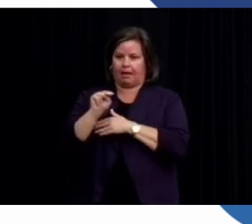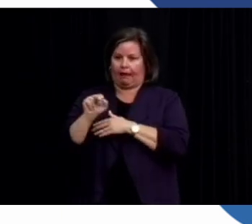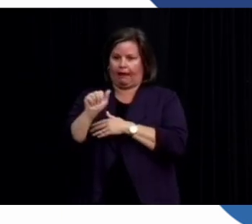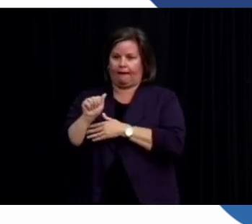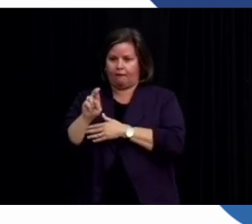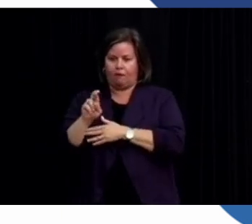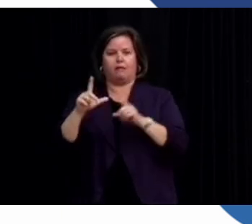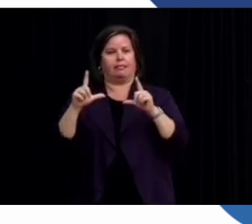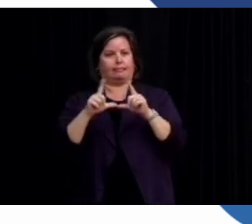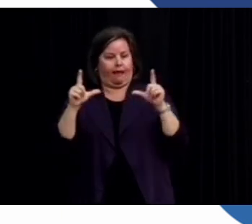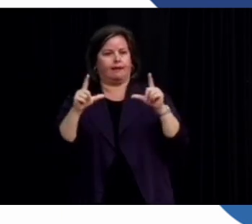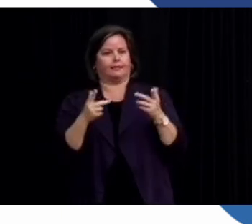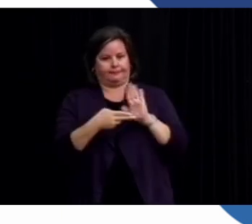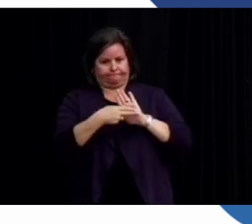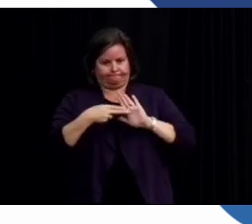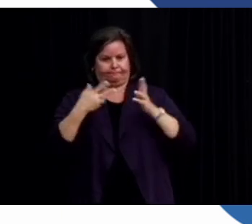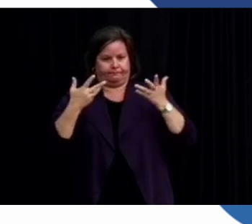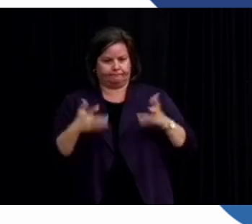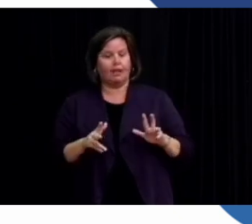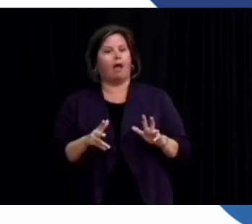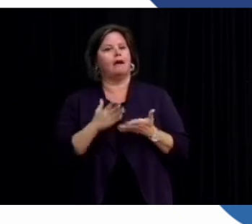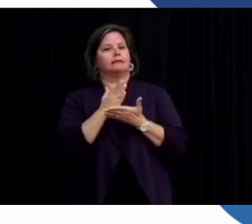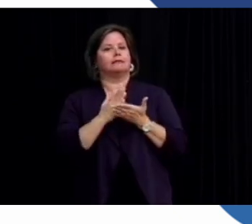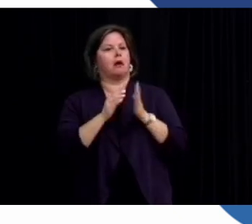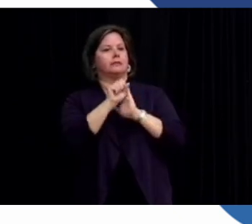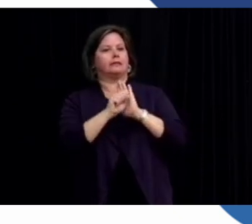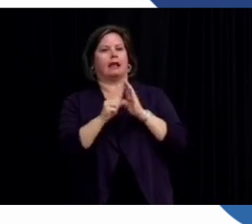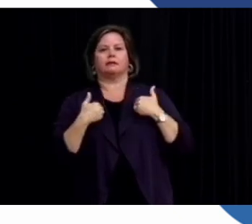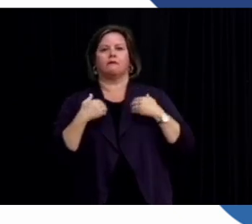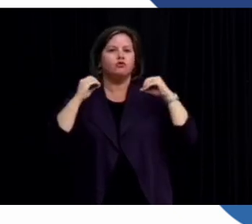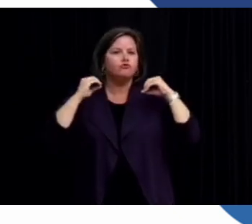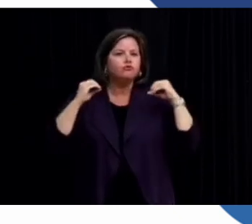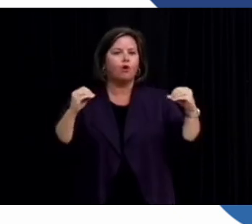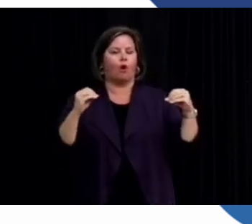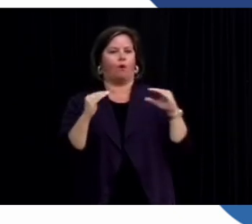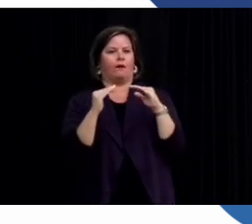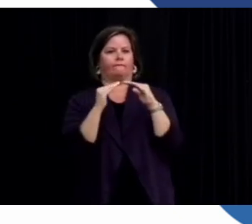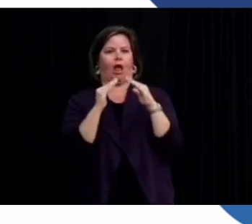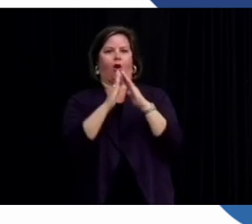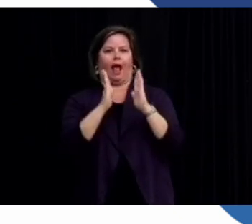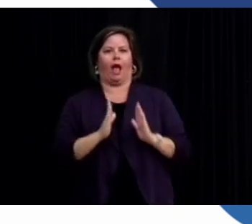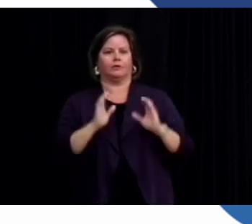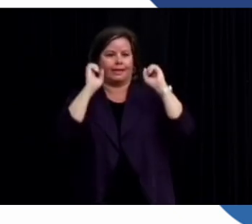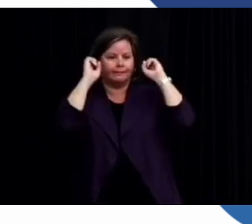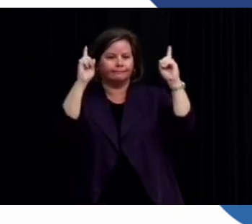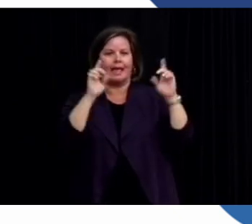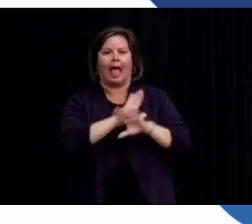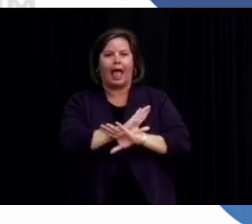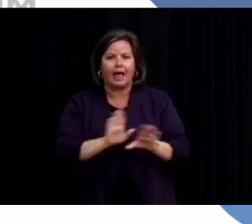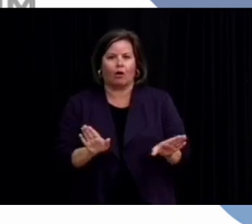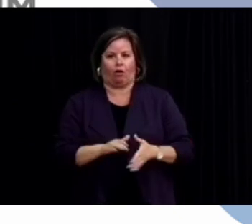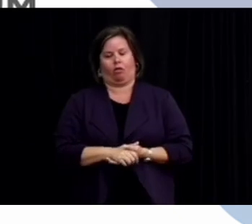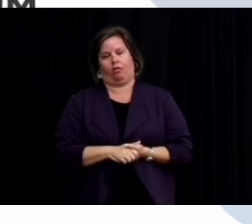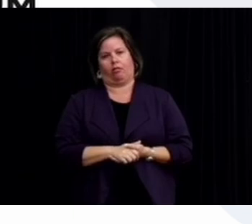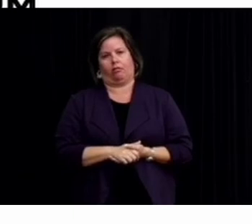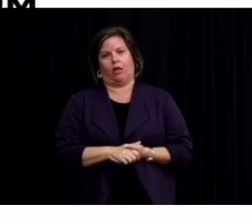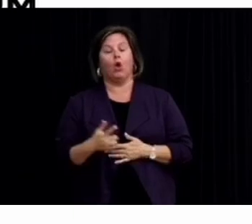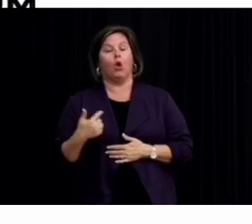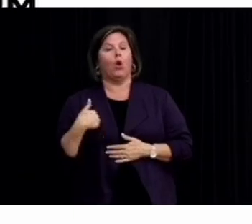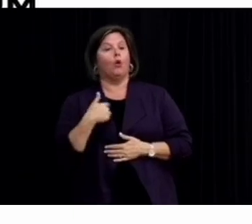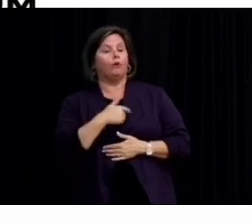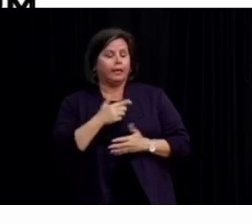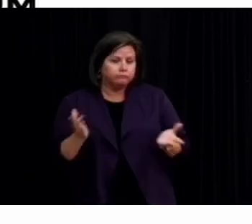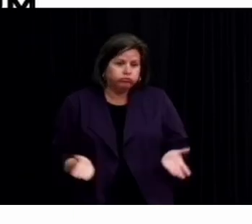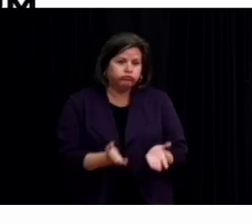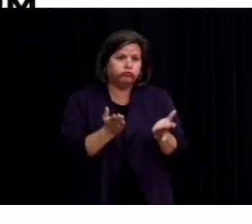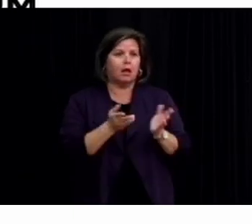license, there is, in some states, no fair housing education at all. So we advanced policy, which